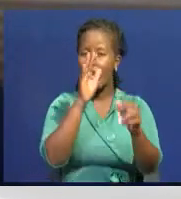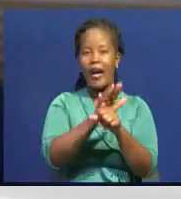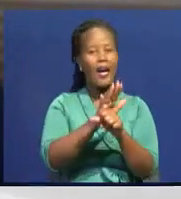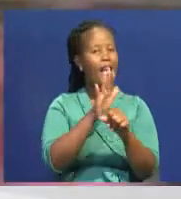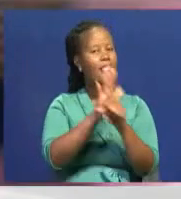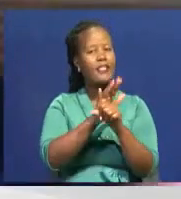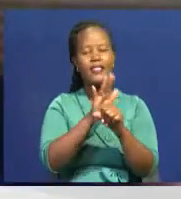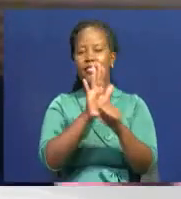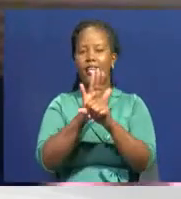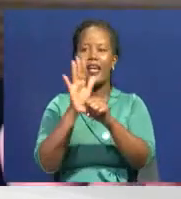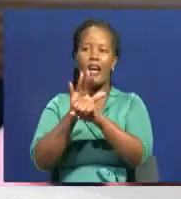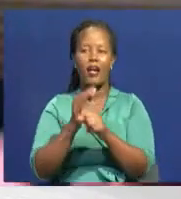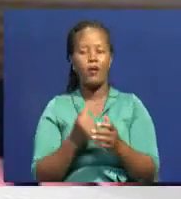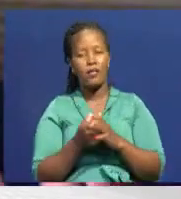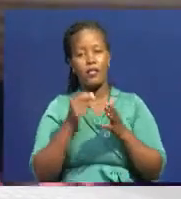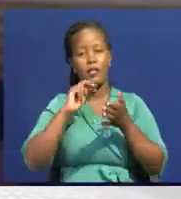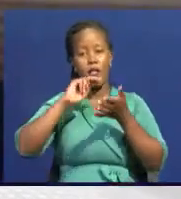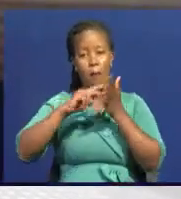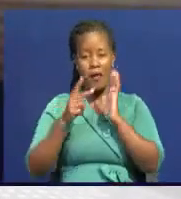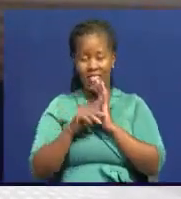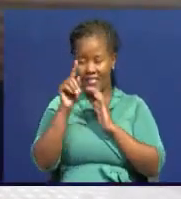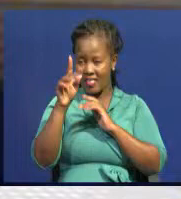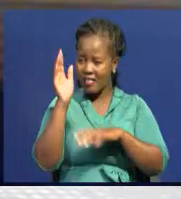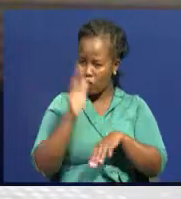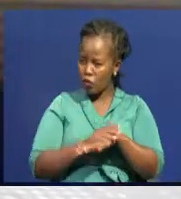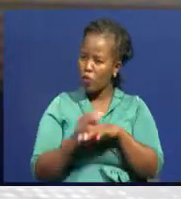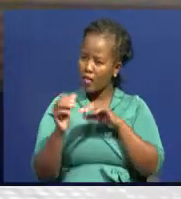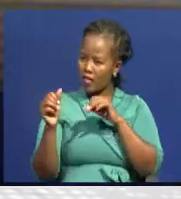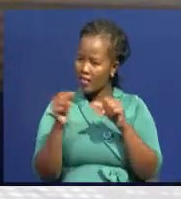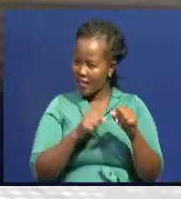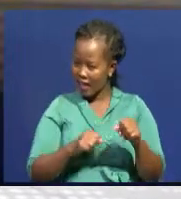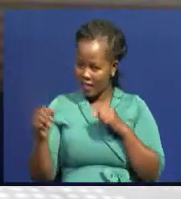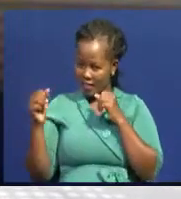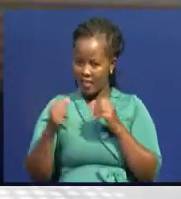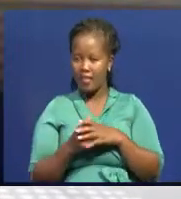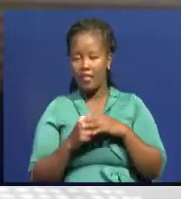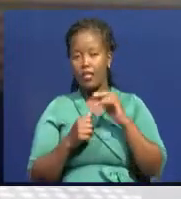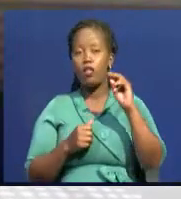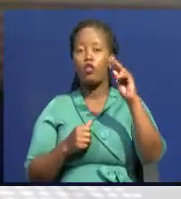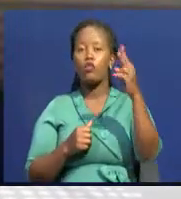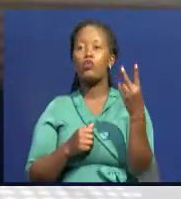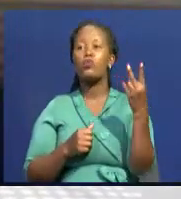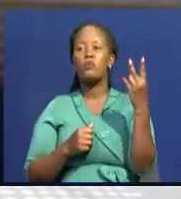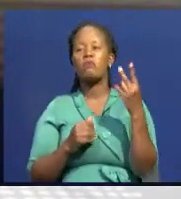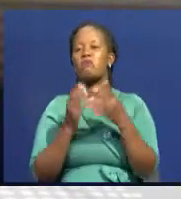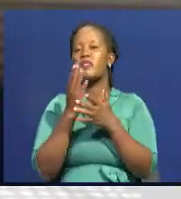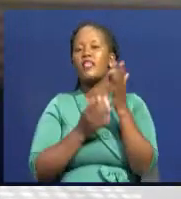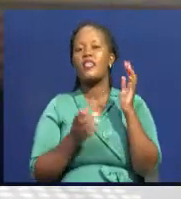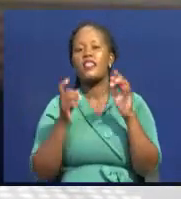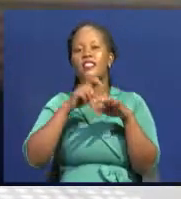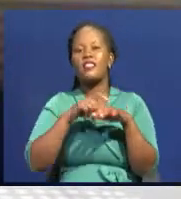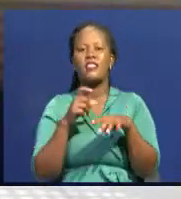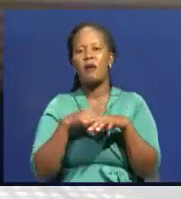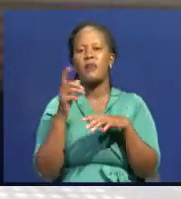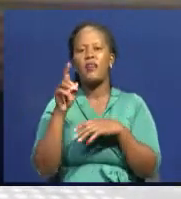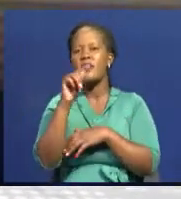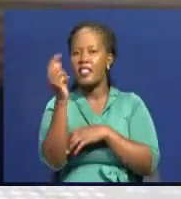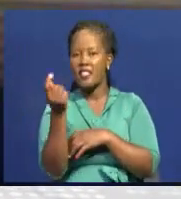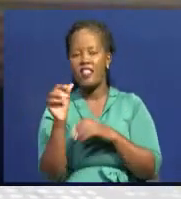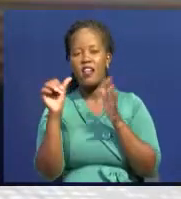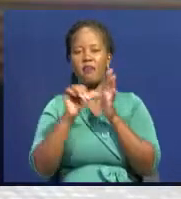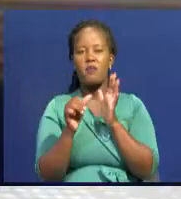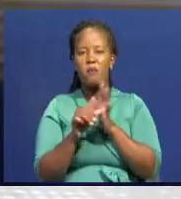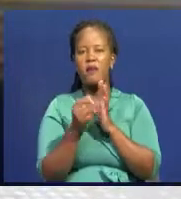That's number one. So this is extremely structured. Number two, you know, in Kenya, sometimes we find ourselves in a problem